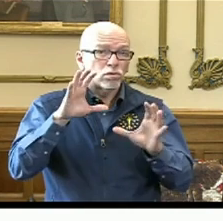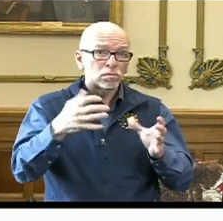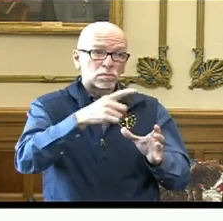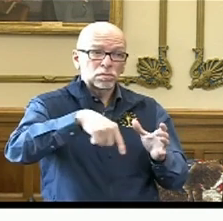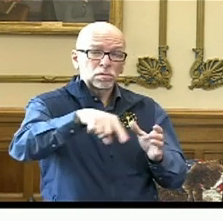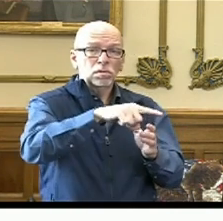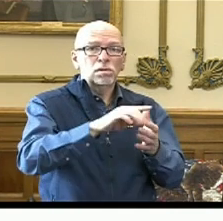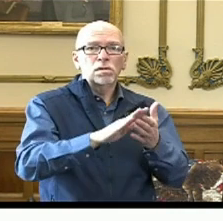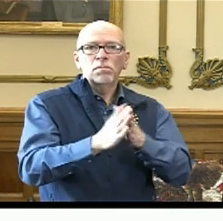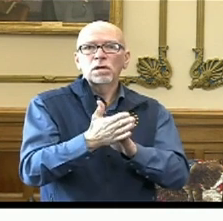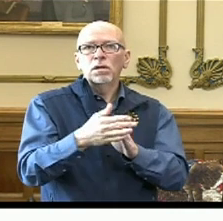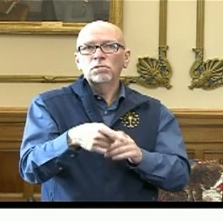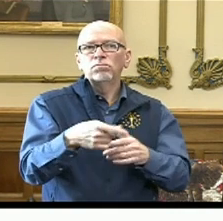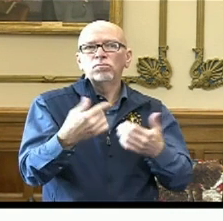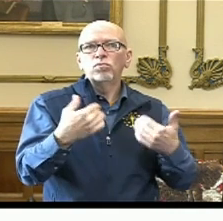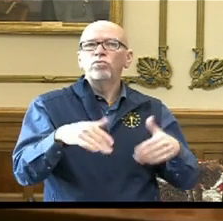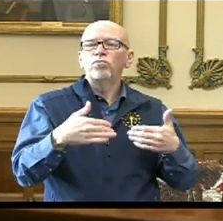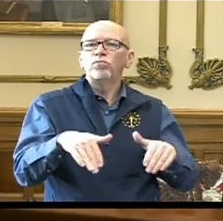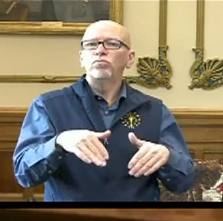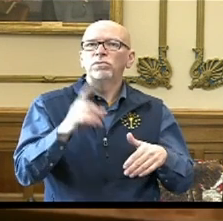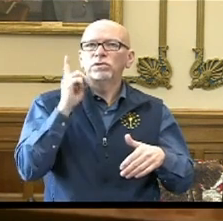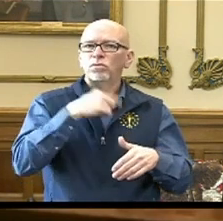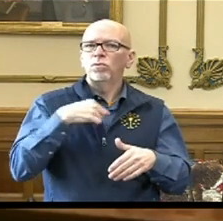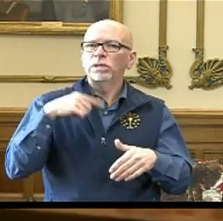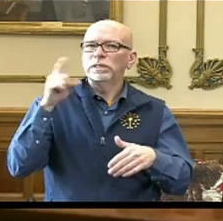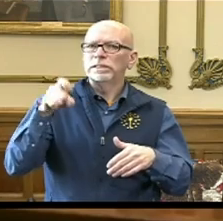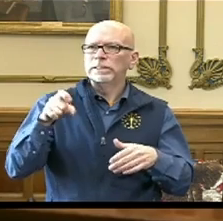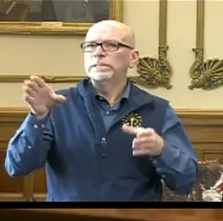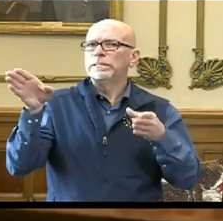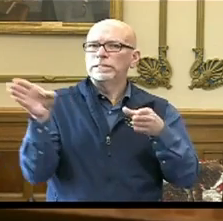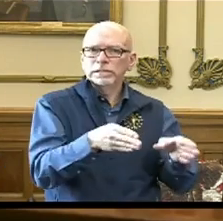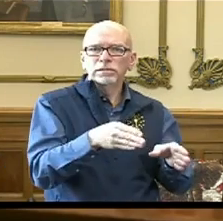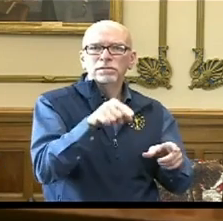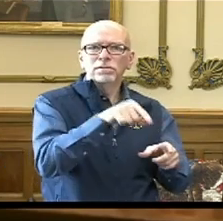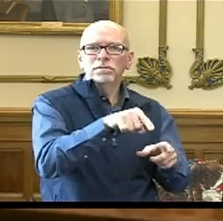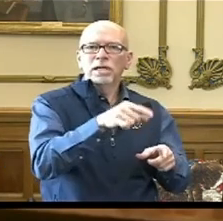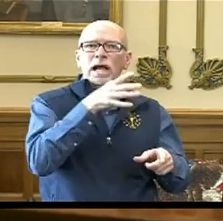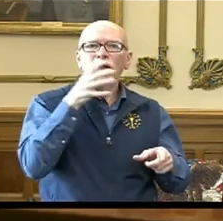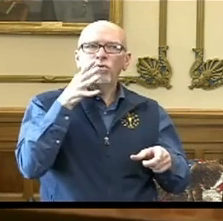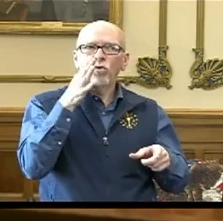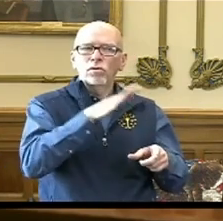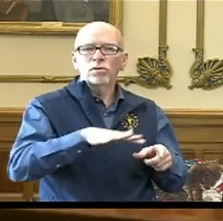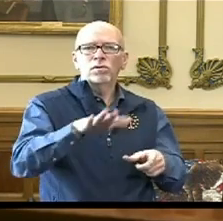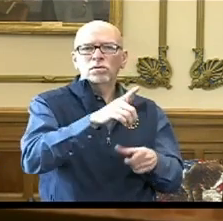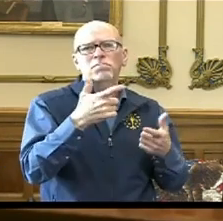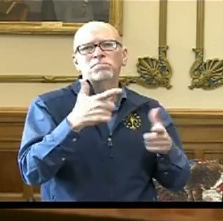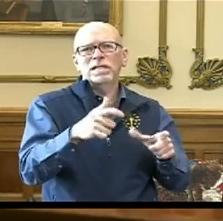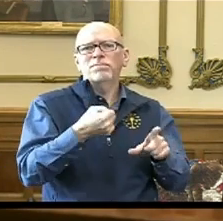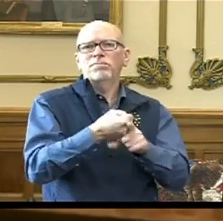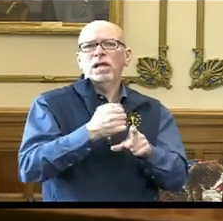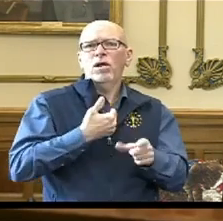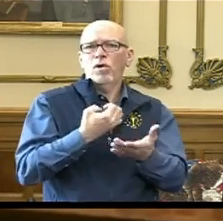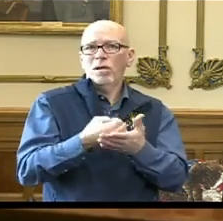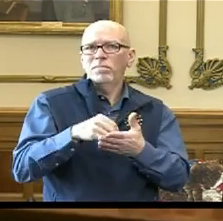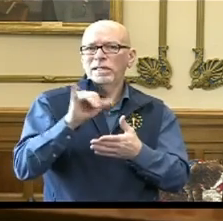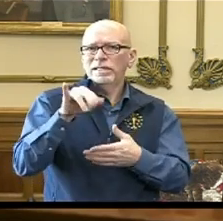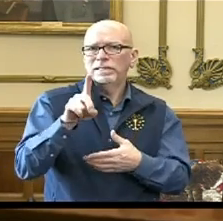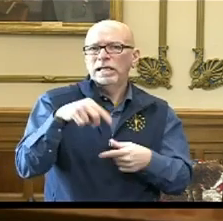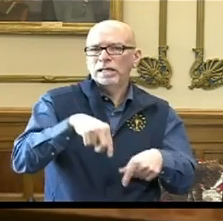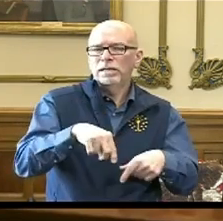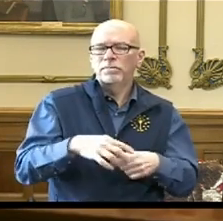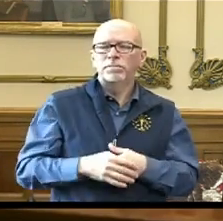increasingly becoming a place that I think we'll need to turn some attention to. Major part of our economy here in Indiana as